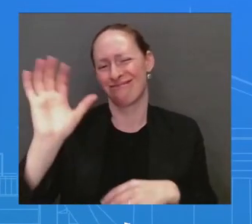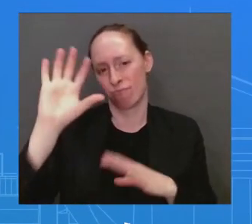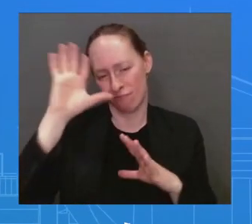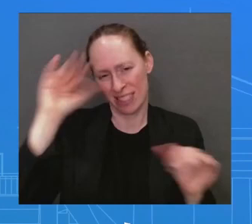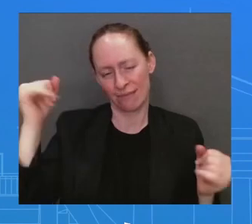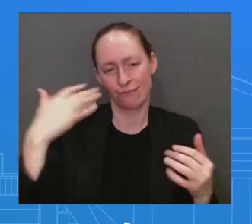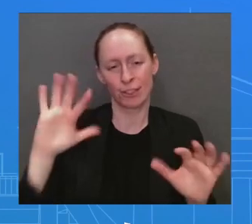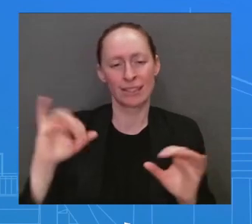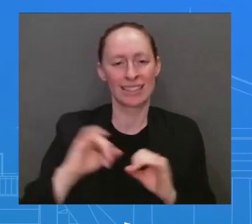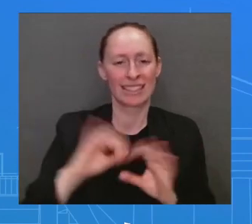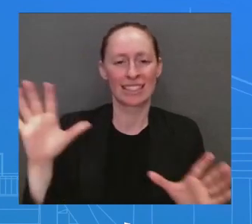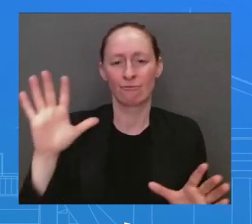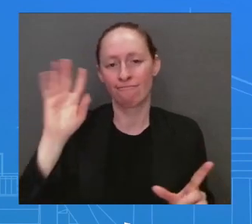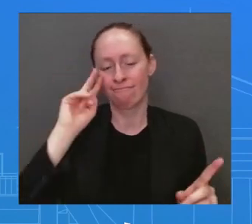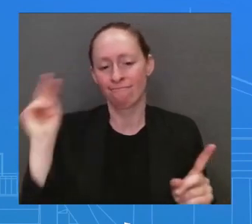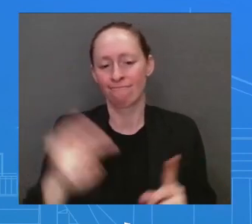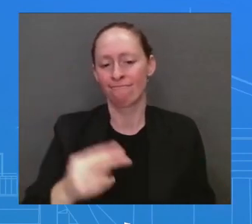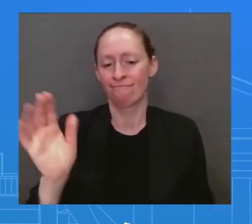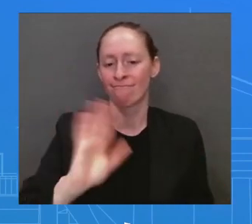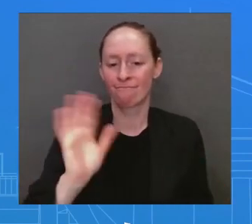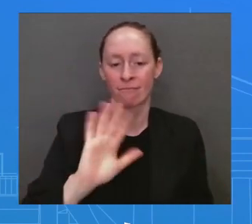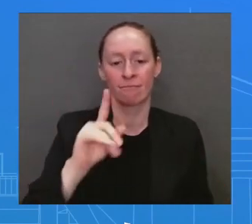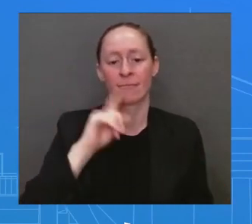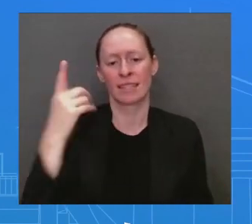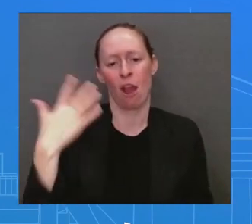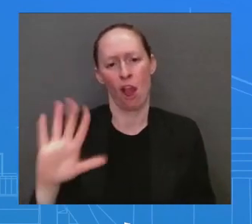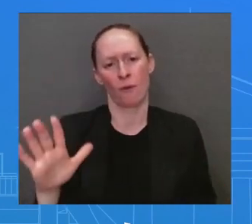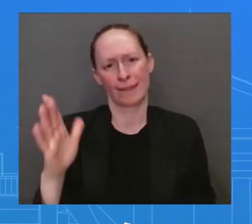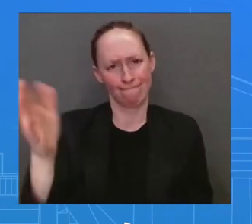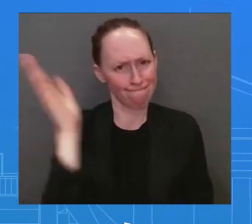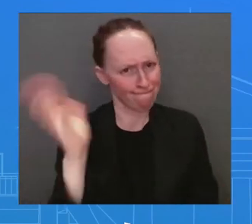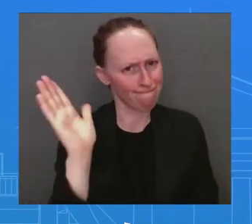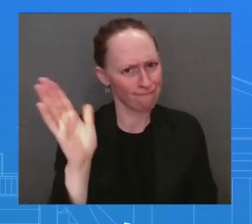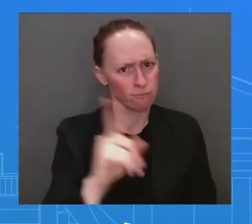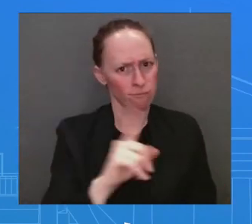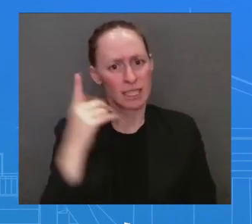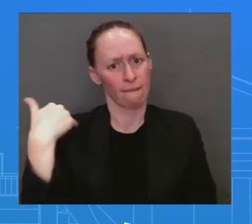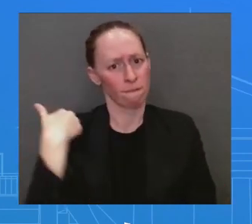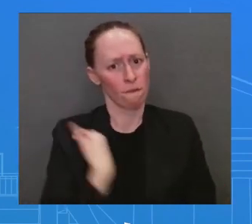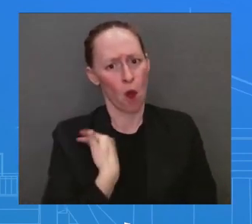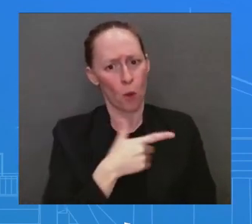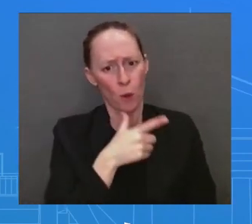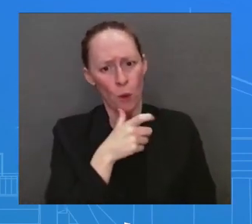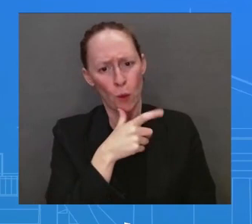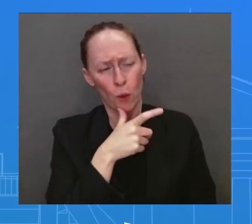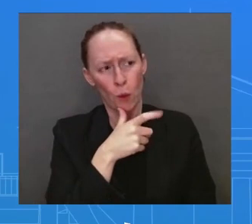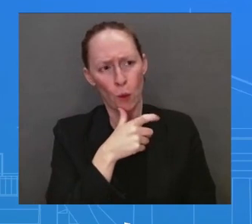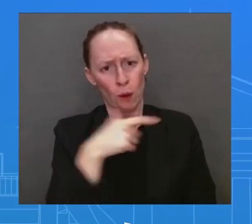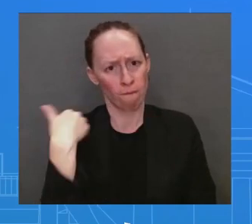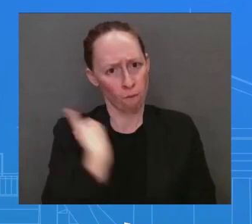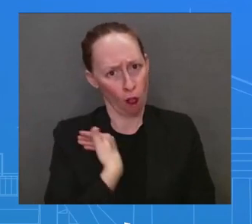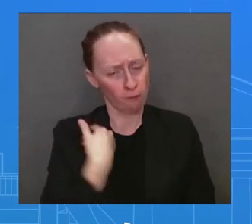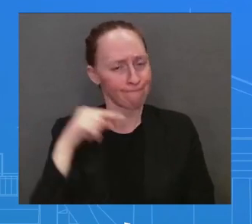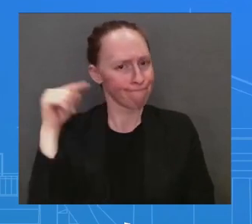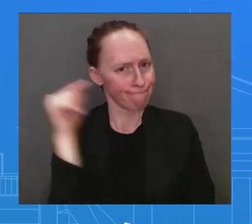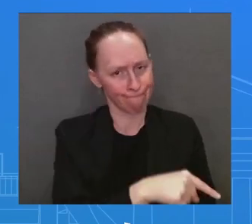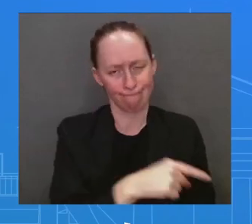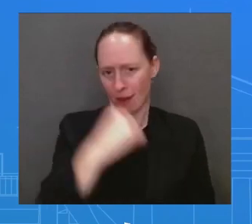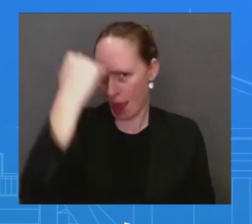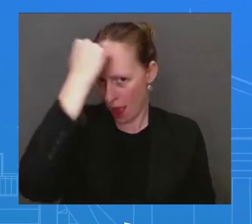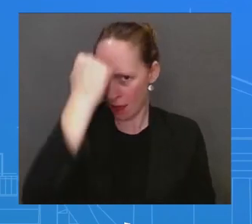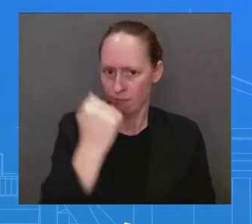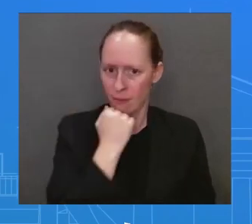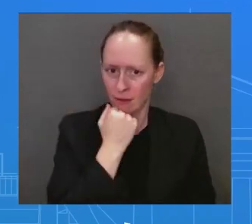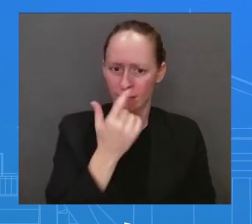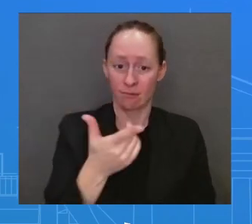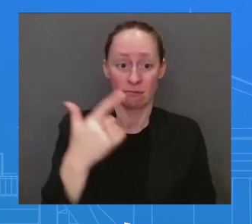very forcefully on who's to blame here for October 7th. It's Hamas. It's not the Israelis. It's not the innocent Israeli people that